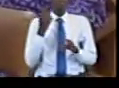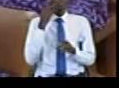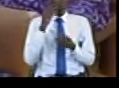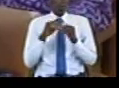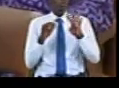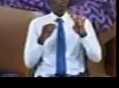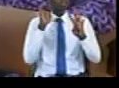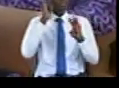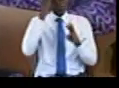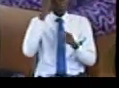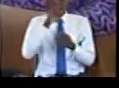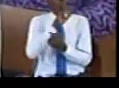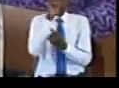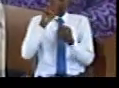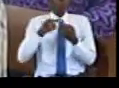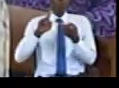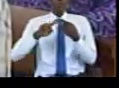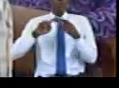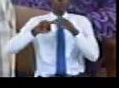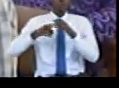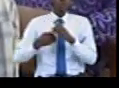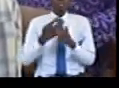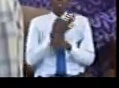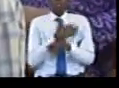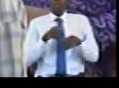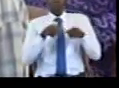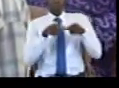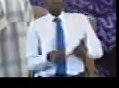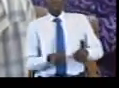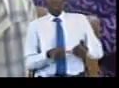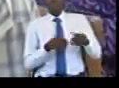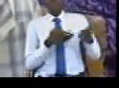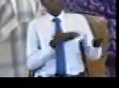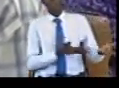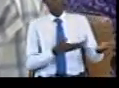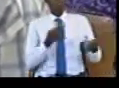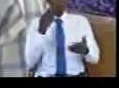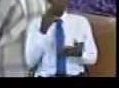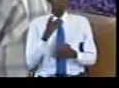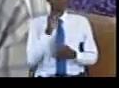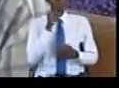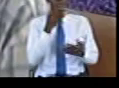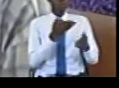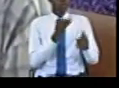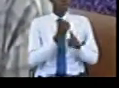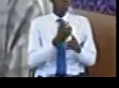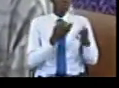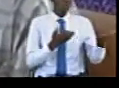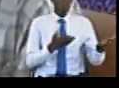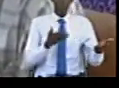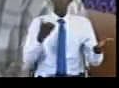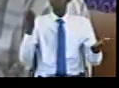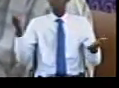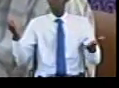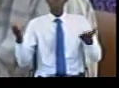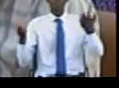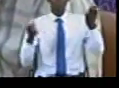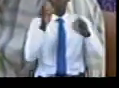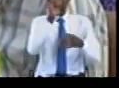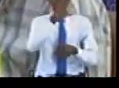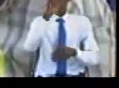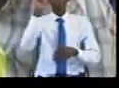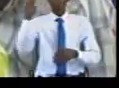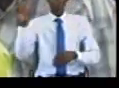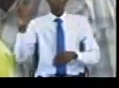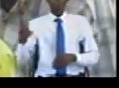begin. And he stayed there. He wasn't, here and there, jumping up and going down and